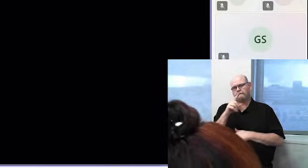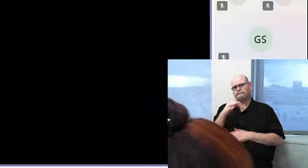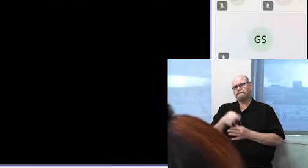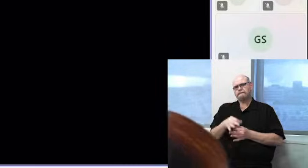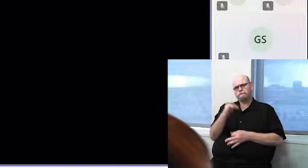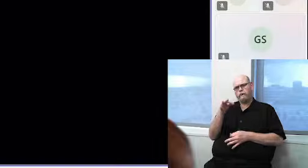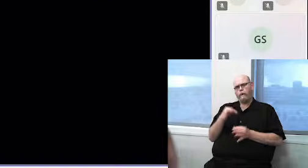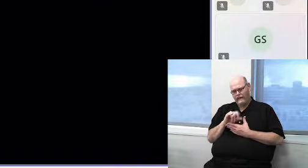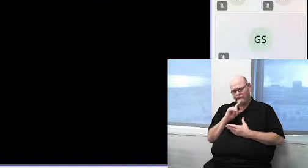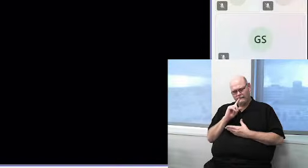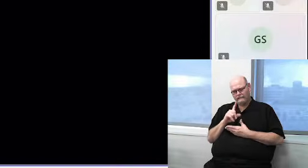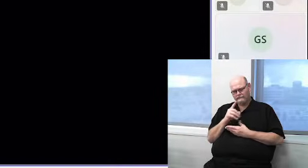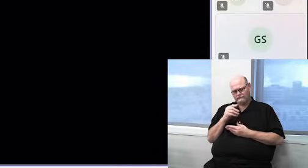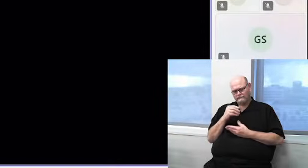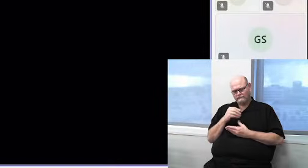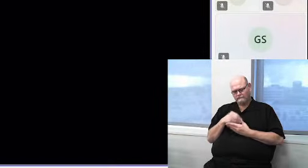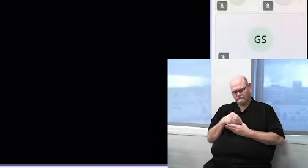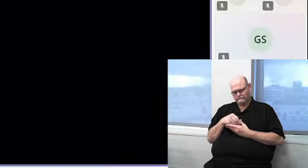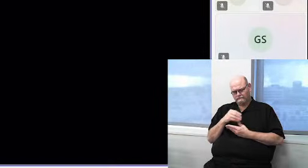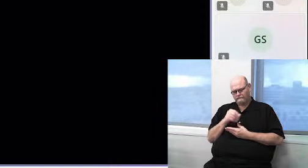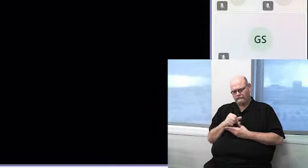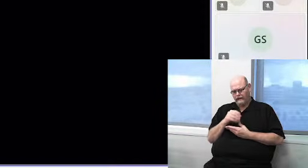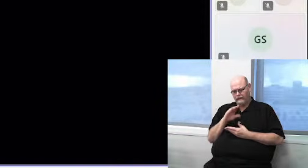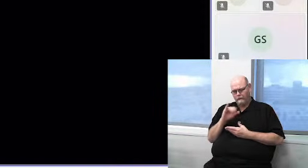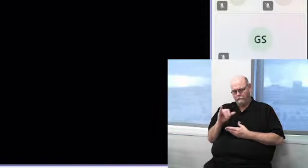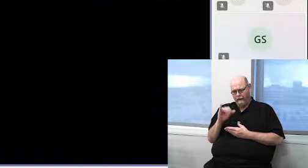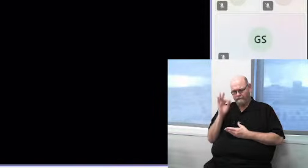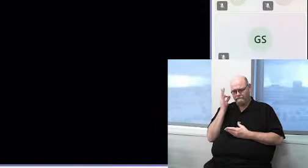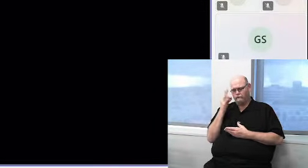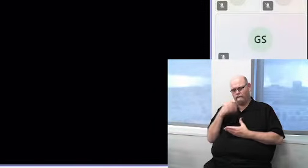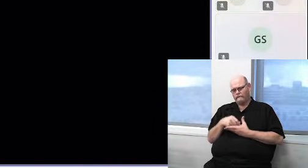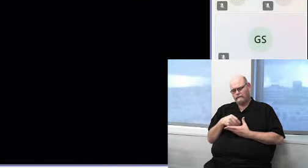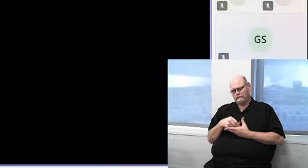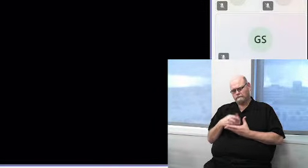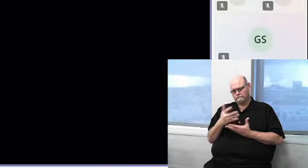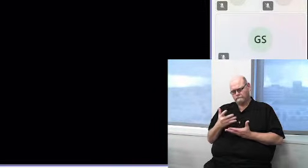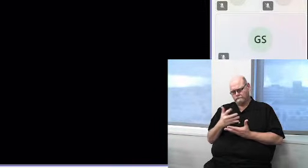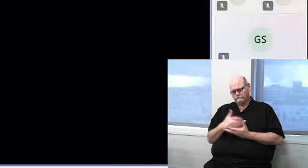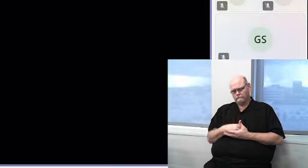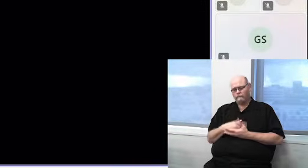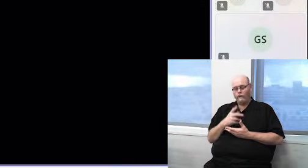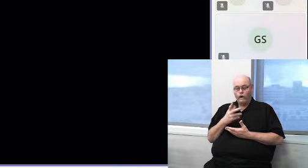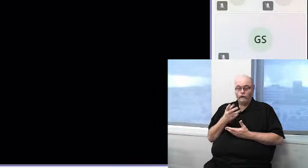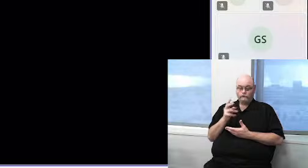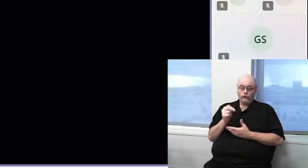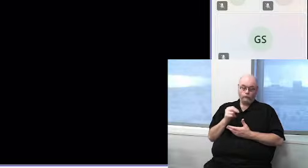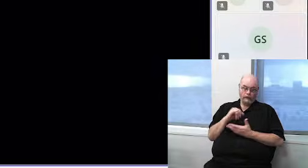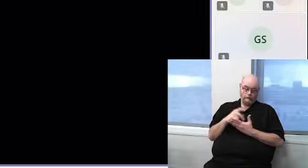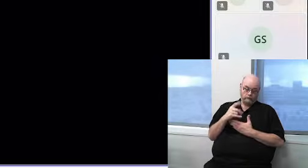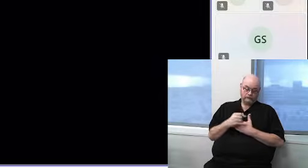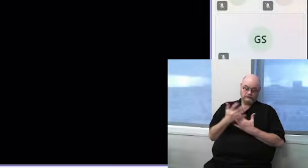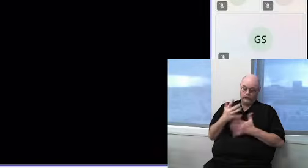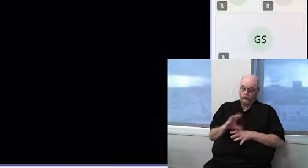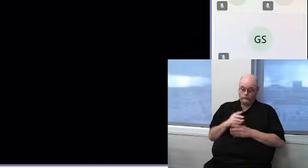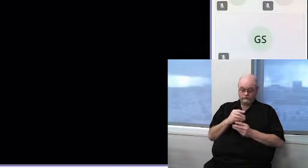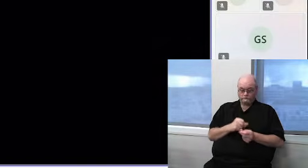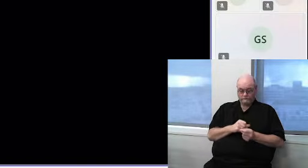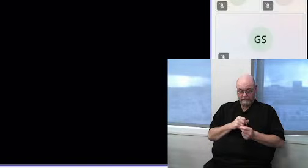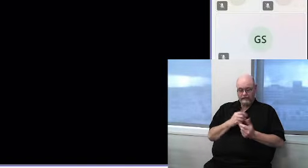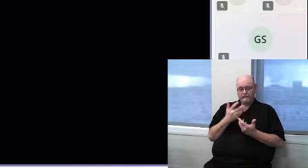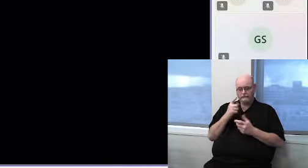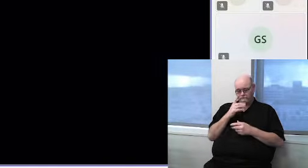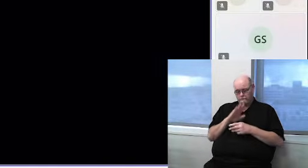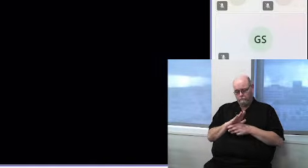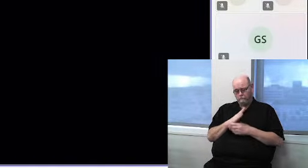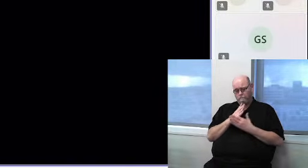there is a pole being funded entirely with federal funds. So when a project like that has been